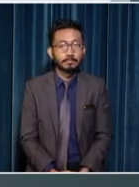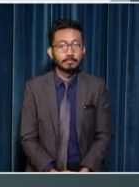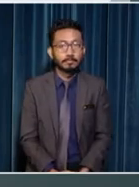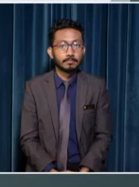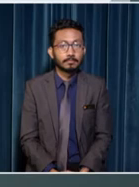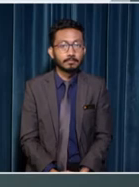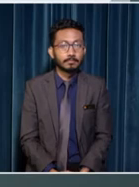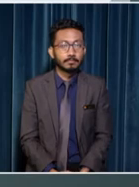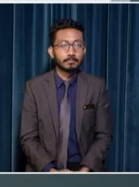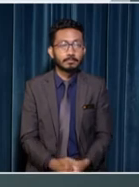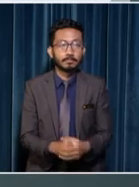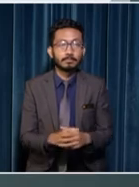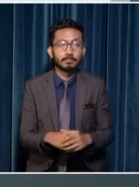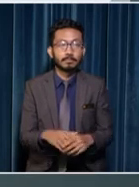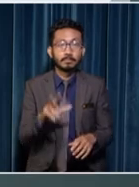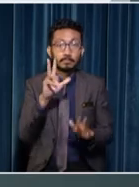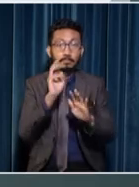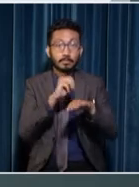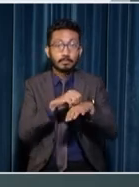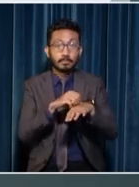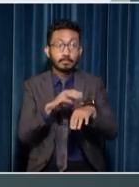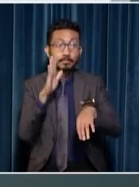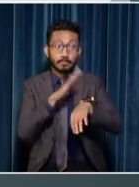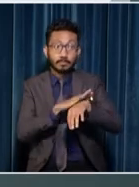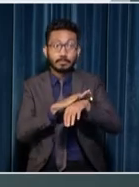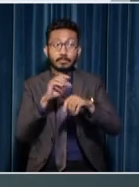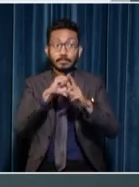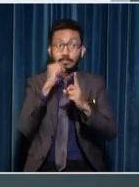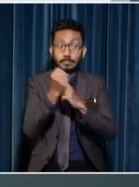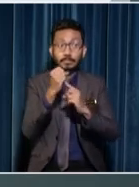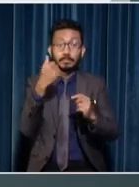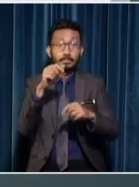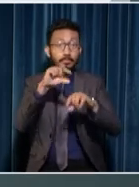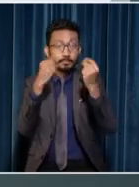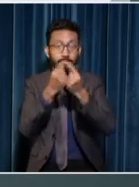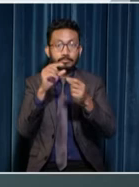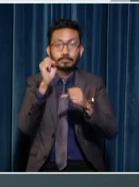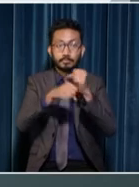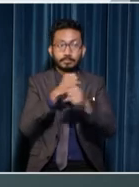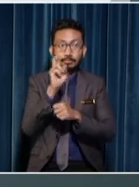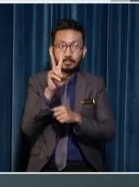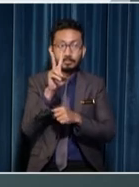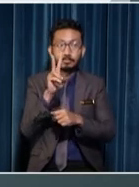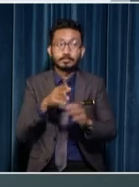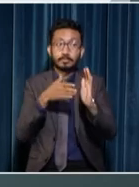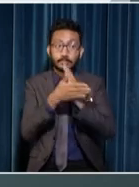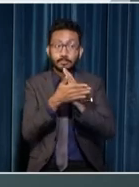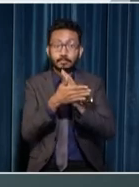A quarter past 3 means 15 minutes past 3:00.